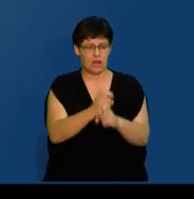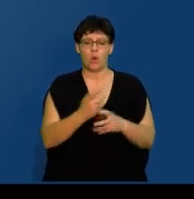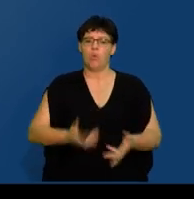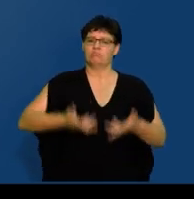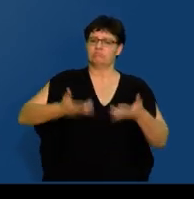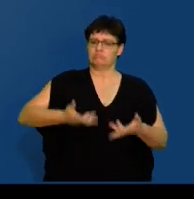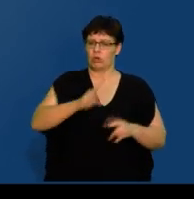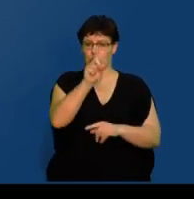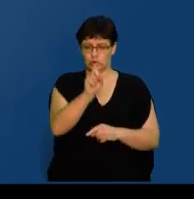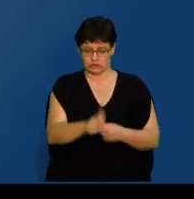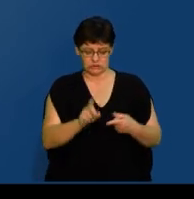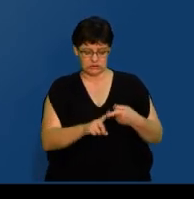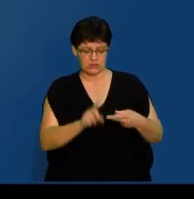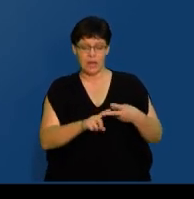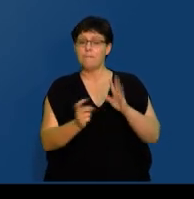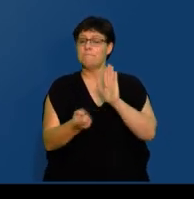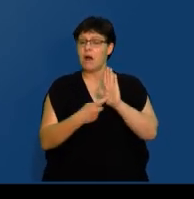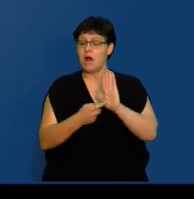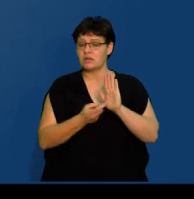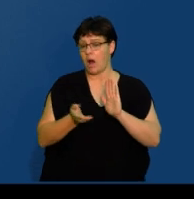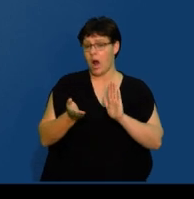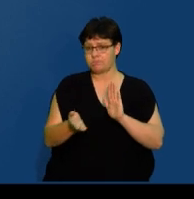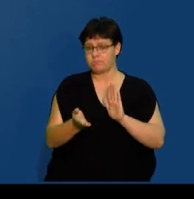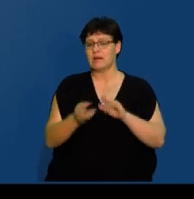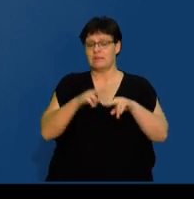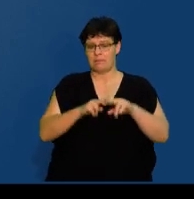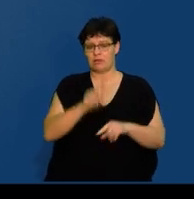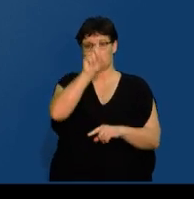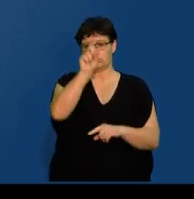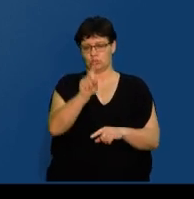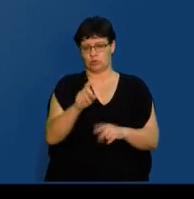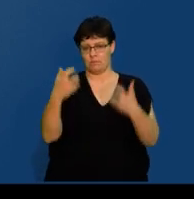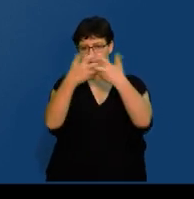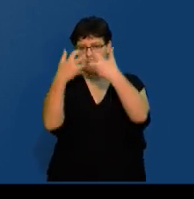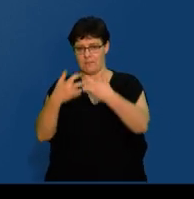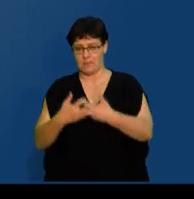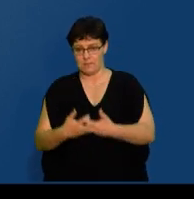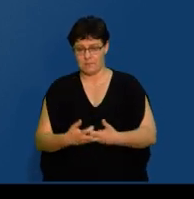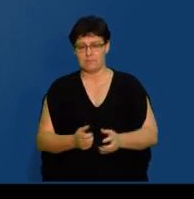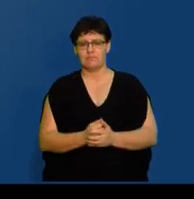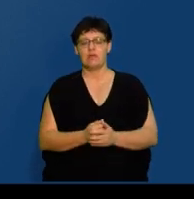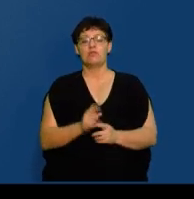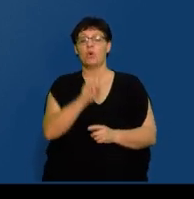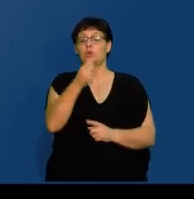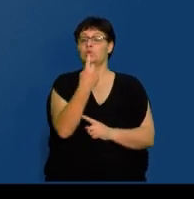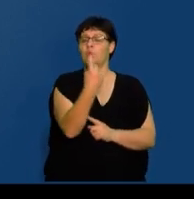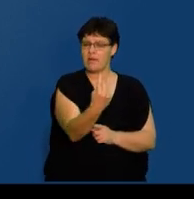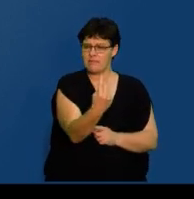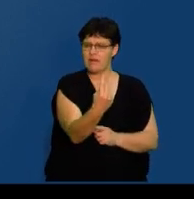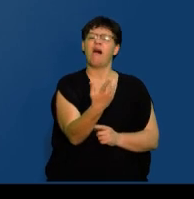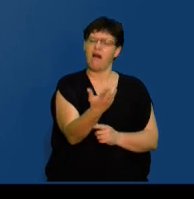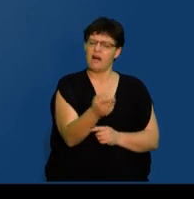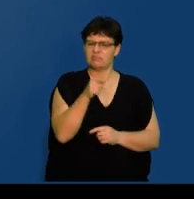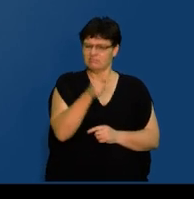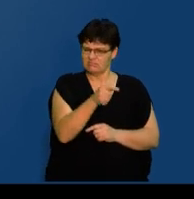section and the amount of marks that are based per question. So as I mentioned at the start, your question 1 is the section